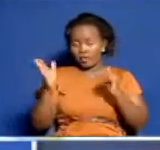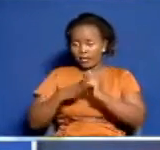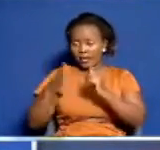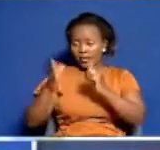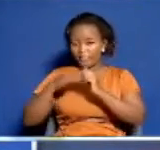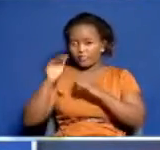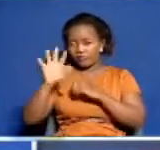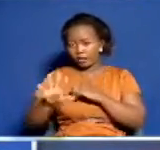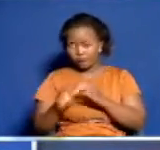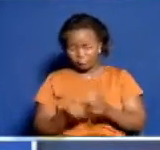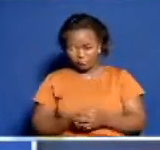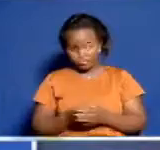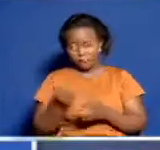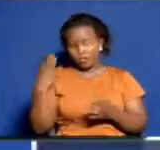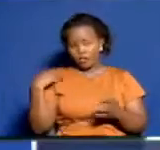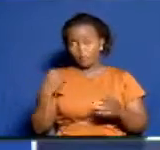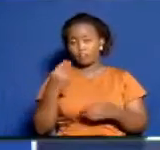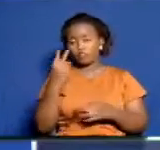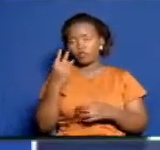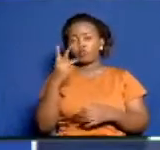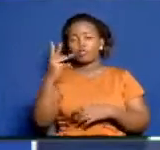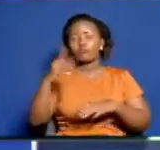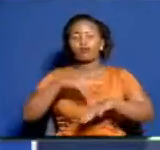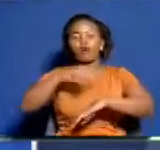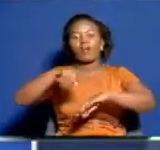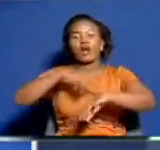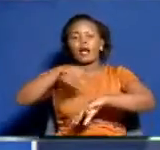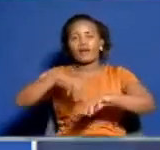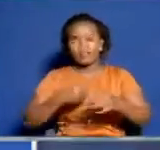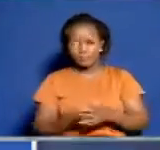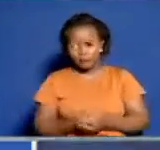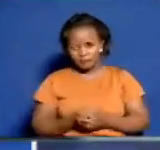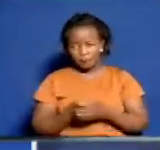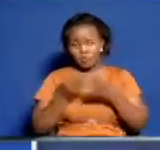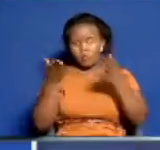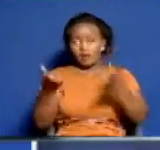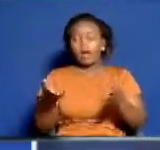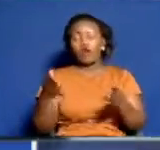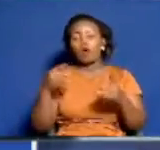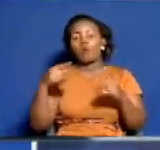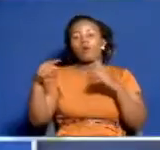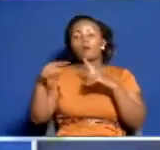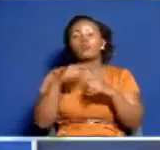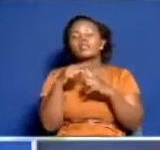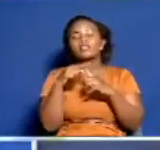4,995 tested in the last 24 hours. This bringing the positivity rate to